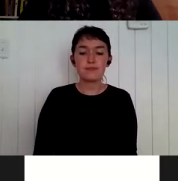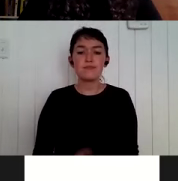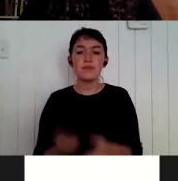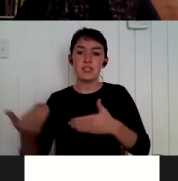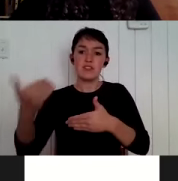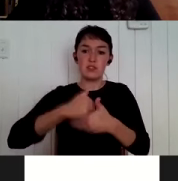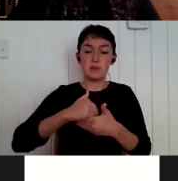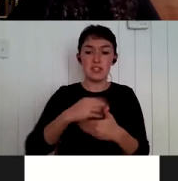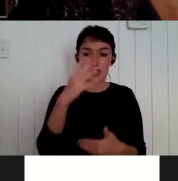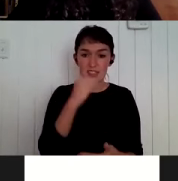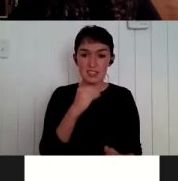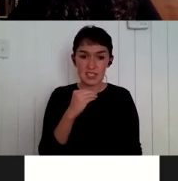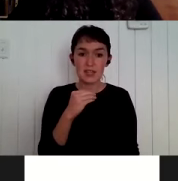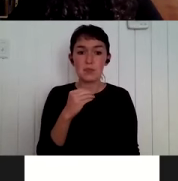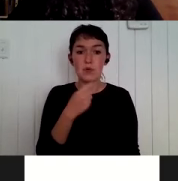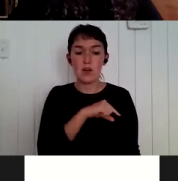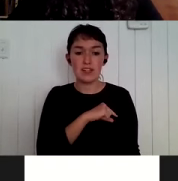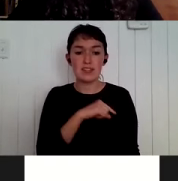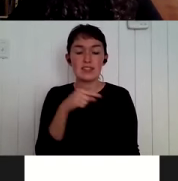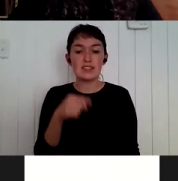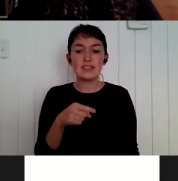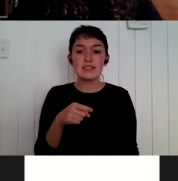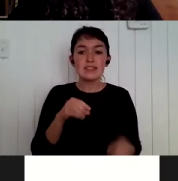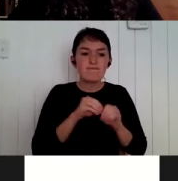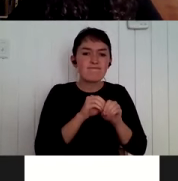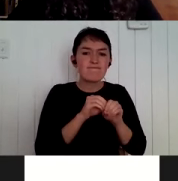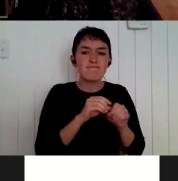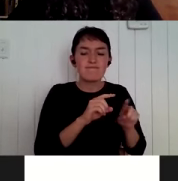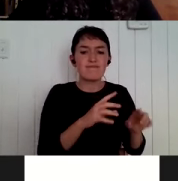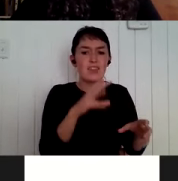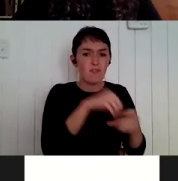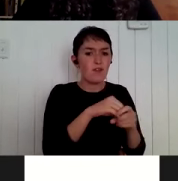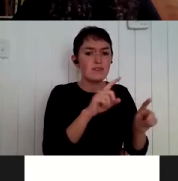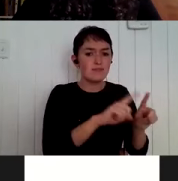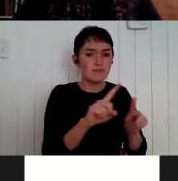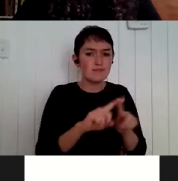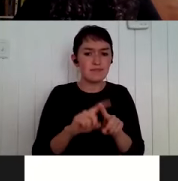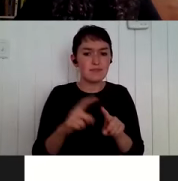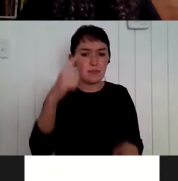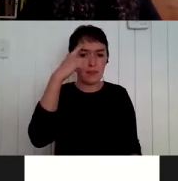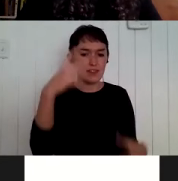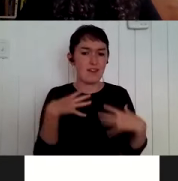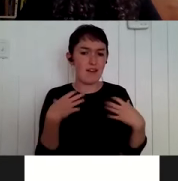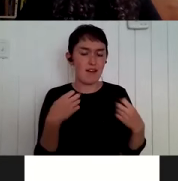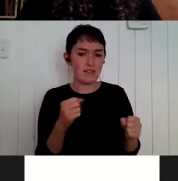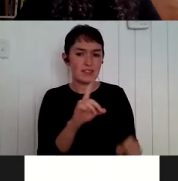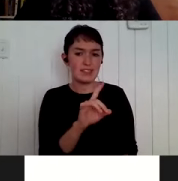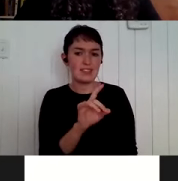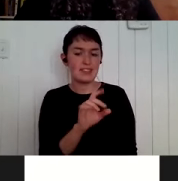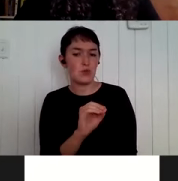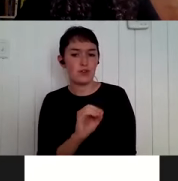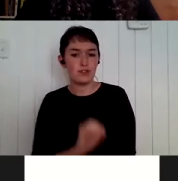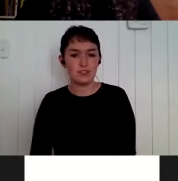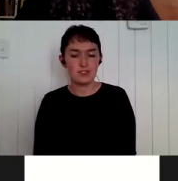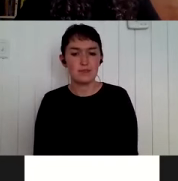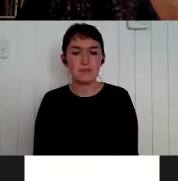pervasive across mental health disorders. You could really spin a roulette wheel of mental health disorders and you're likely to land on something that also